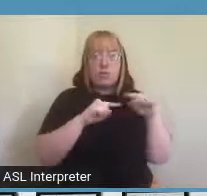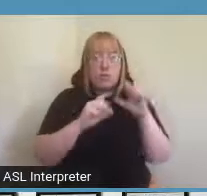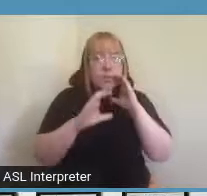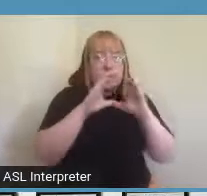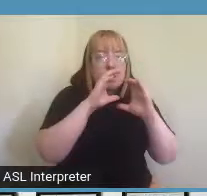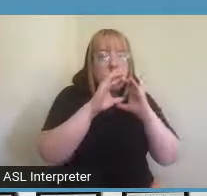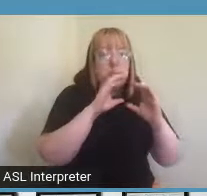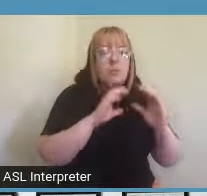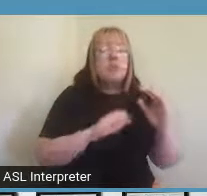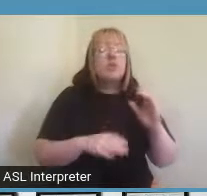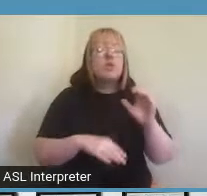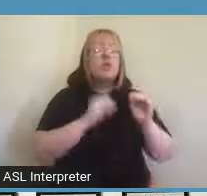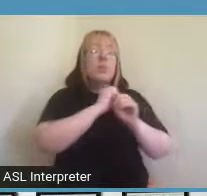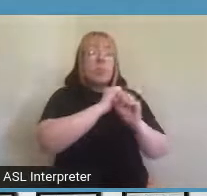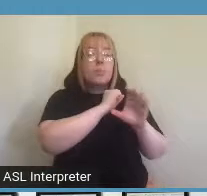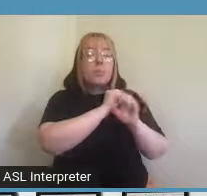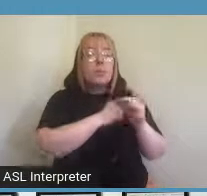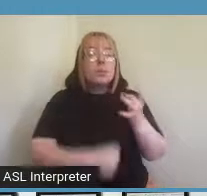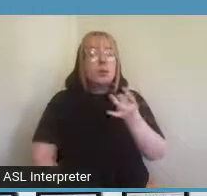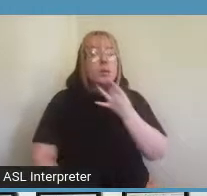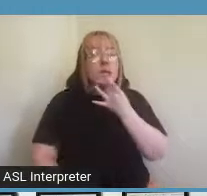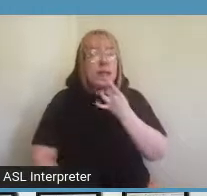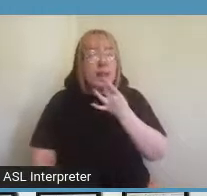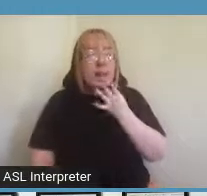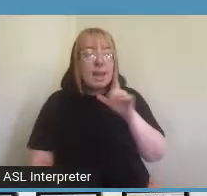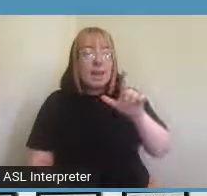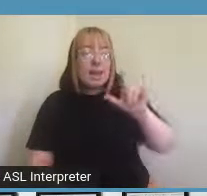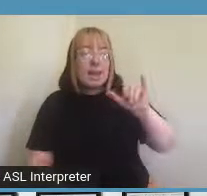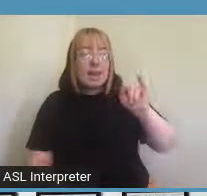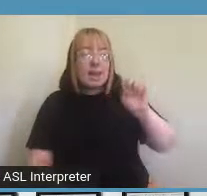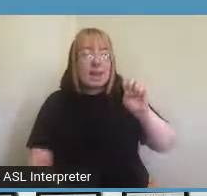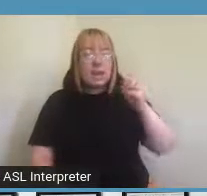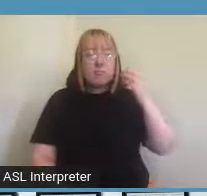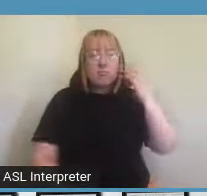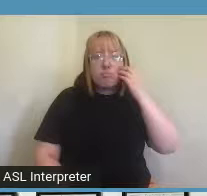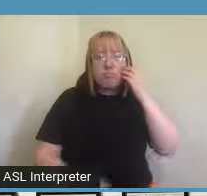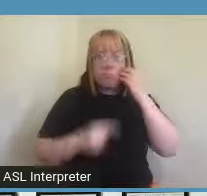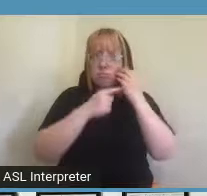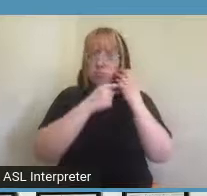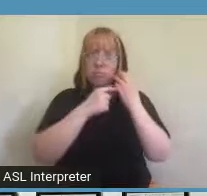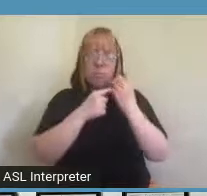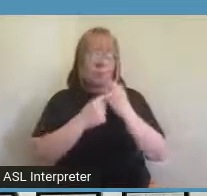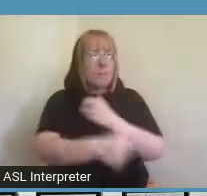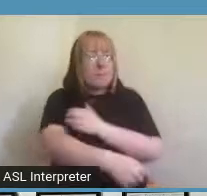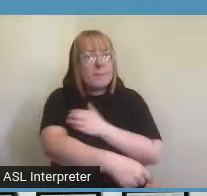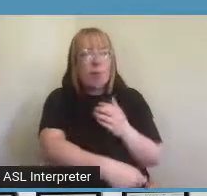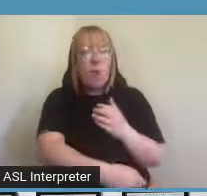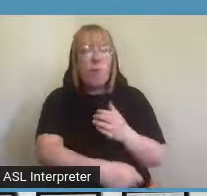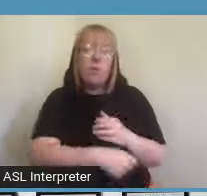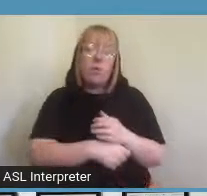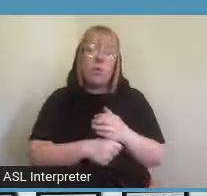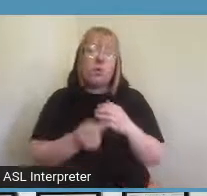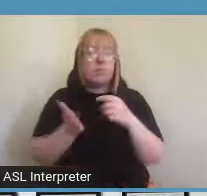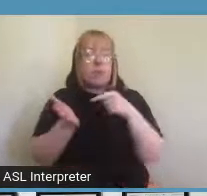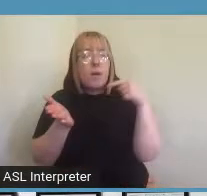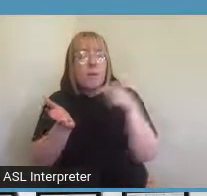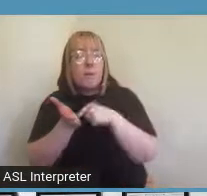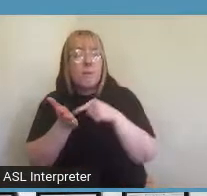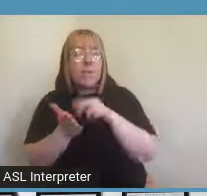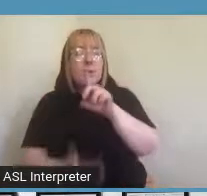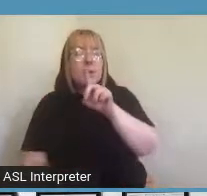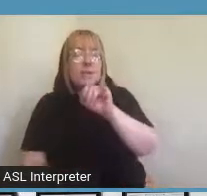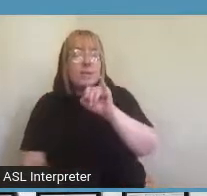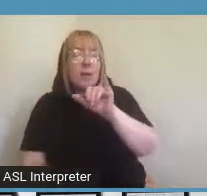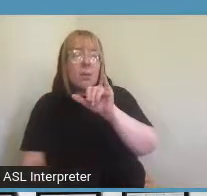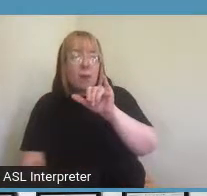light, right? Where, hey, we're using these very powerful phones in our pockets, or kind of more affordable DIY-ish ways.